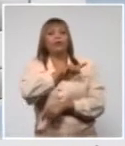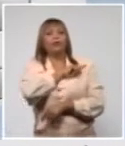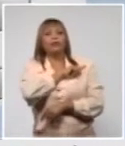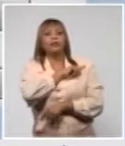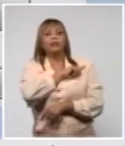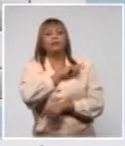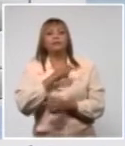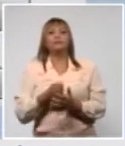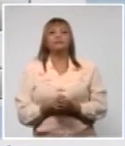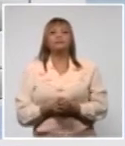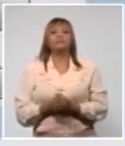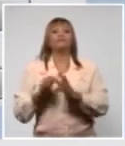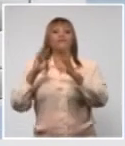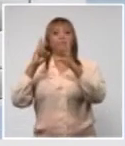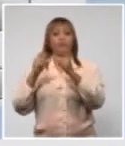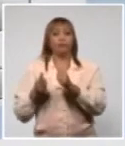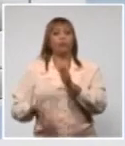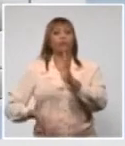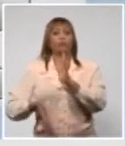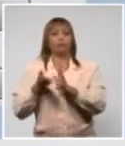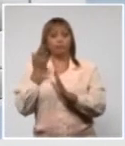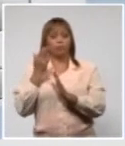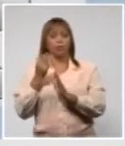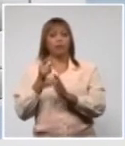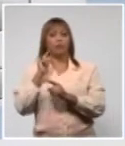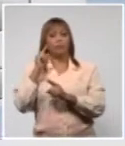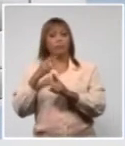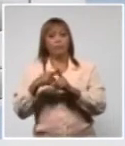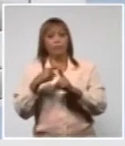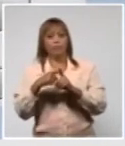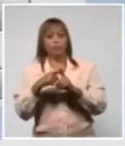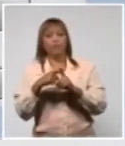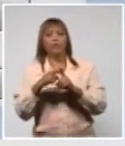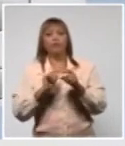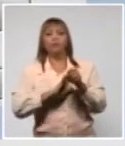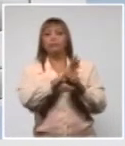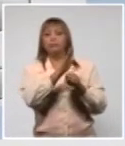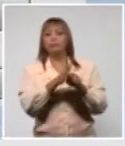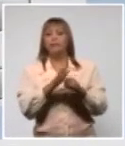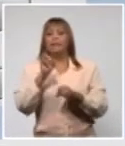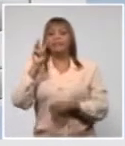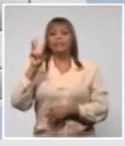324,713 people were diagnosed with the disease yesterday, for a total amount of